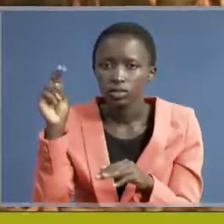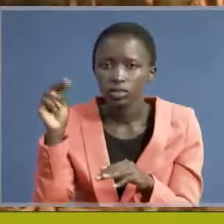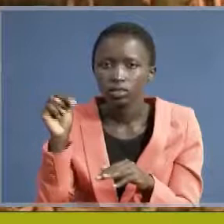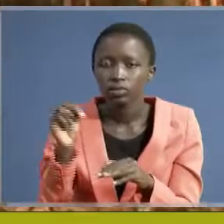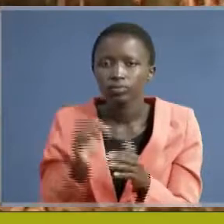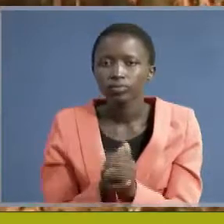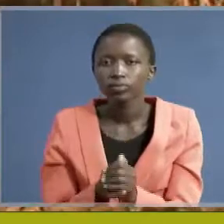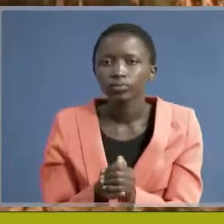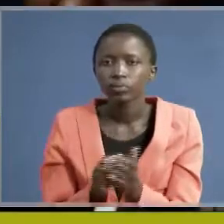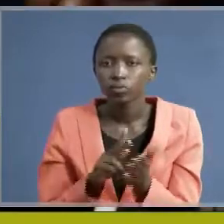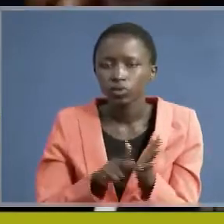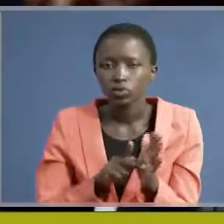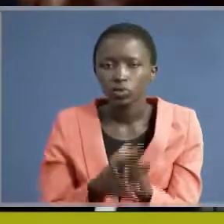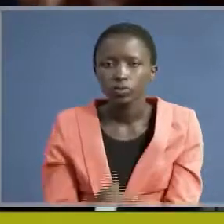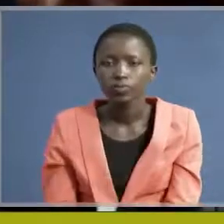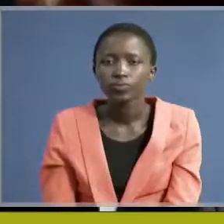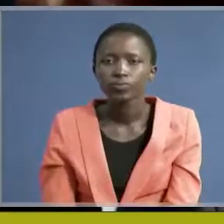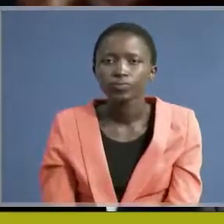sumu.